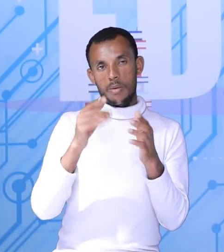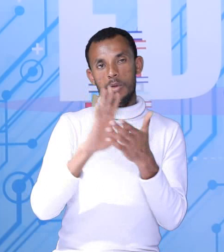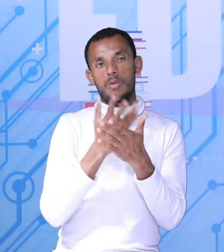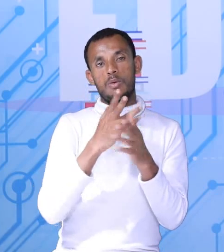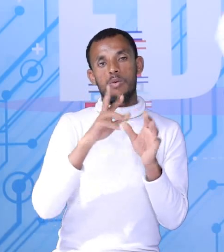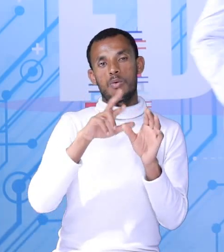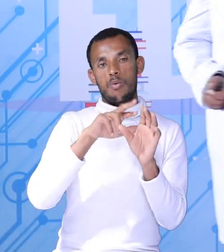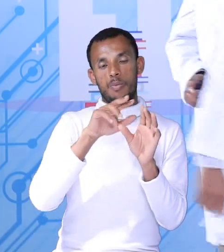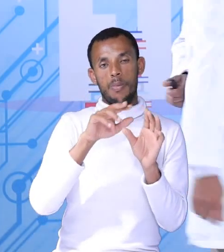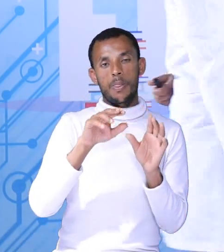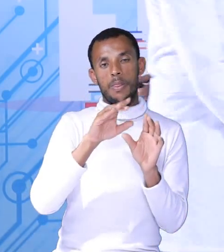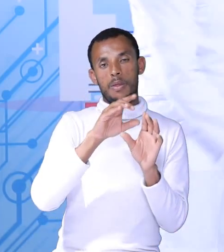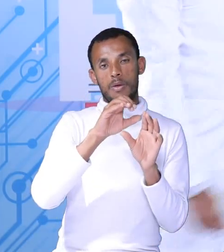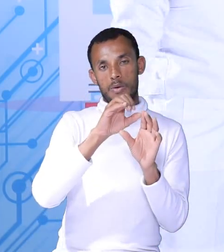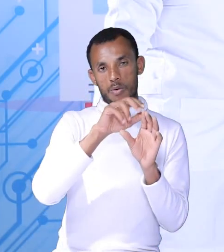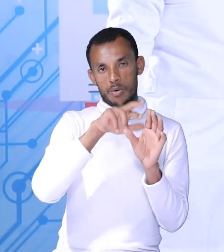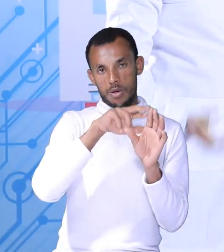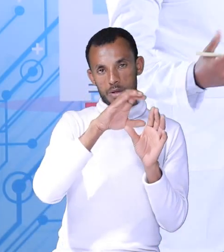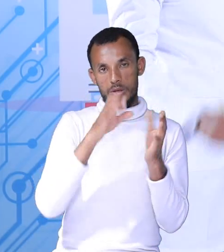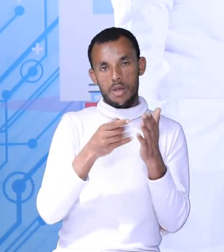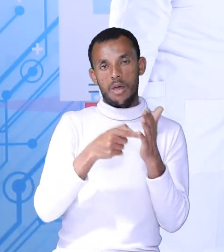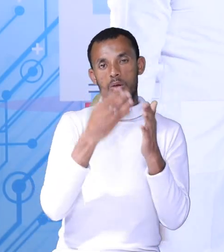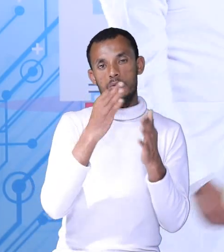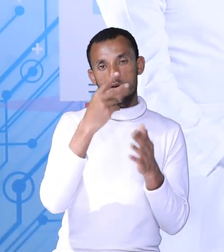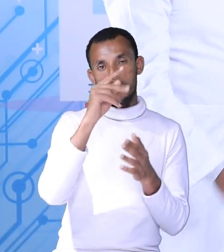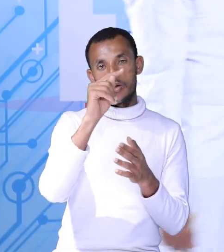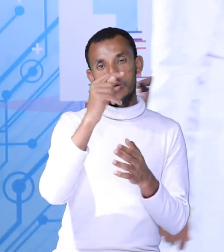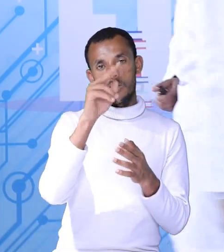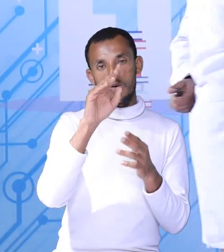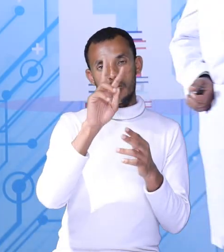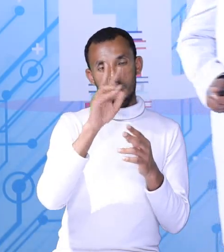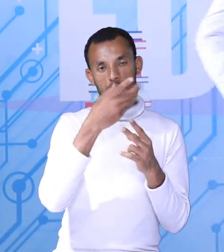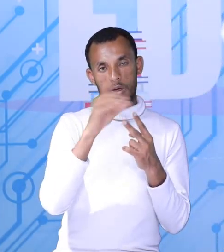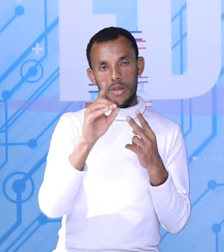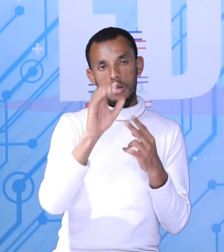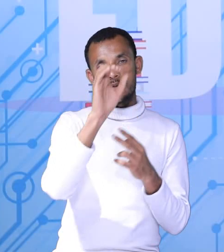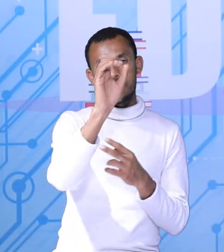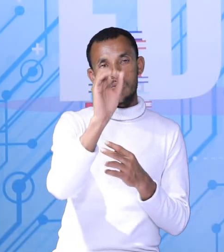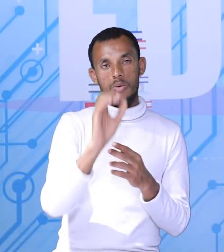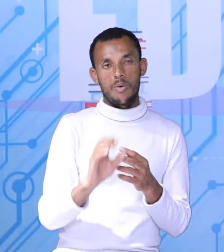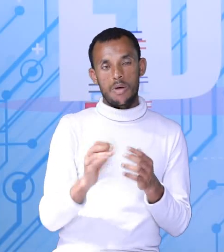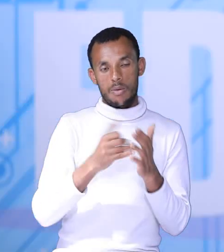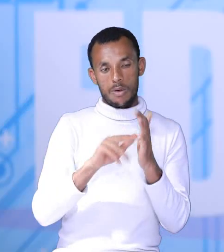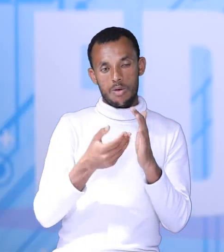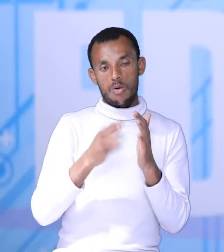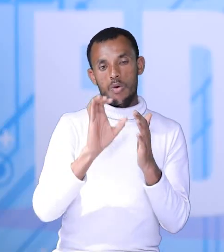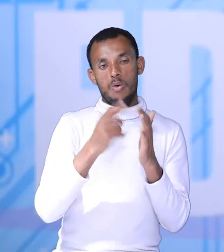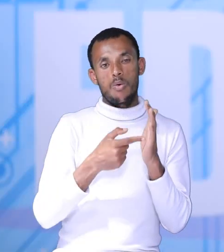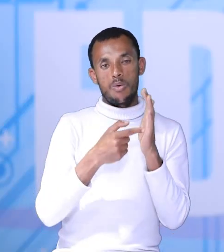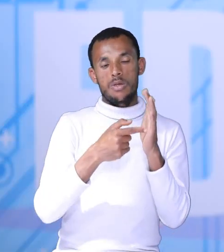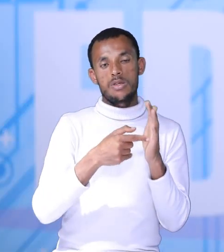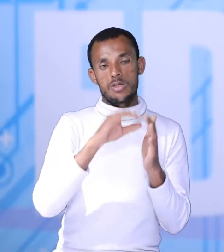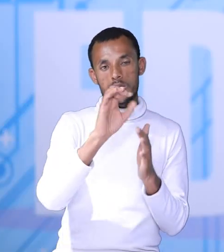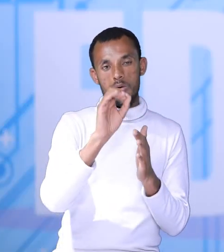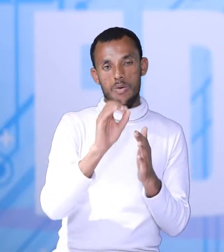of the angle between the two vectors. It is angle between the two vectors is 0, cos 0. Magnitude of I